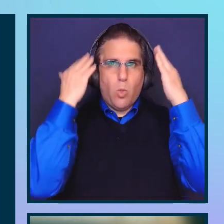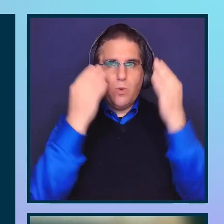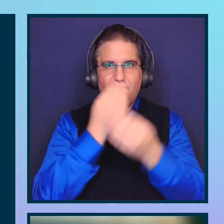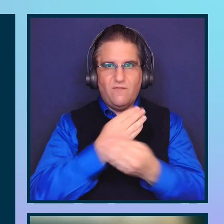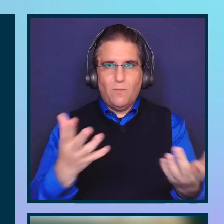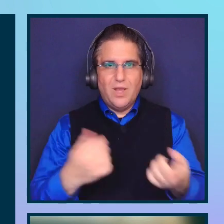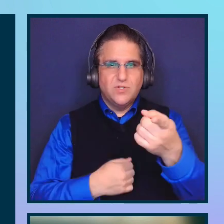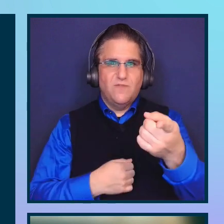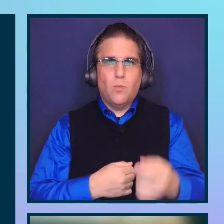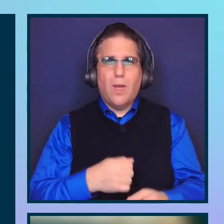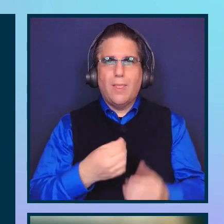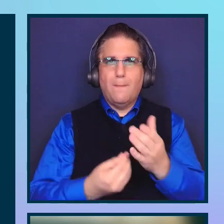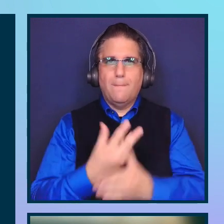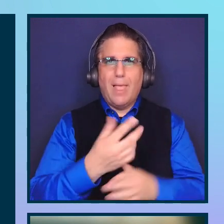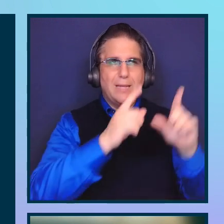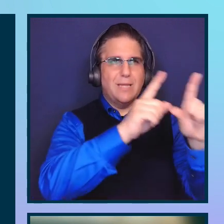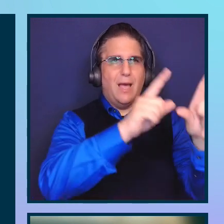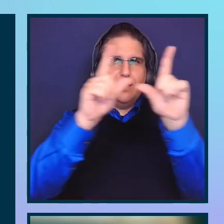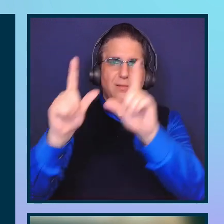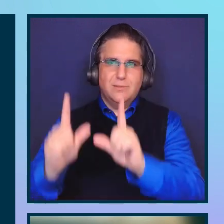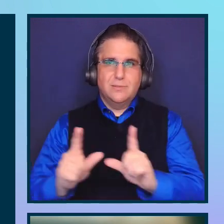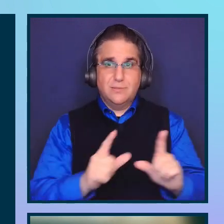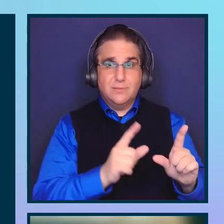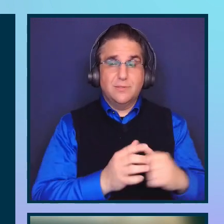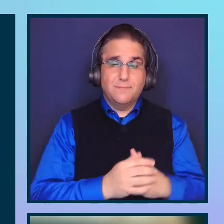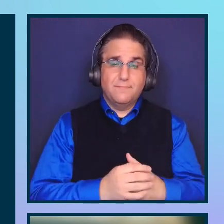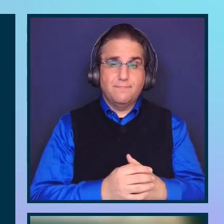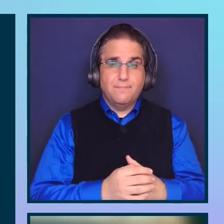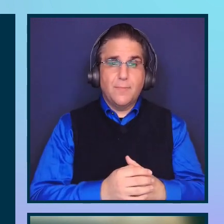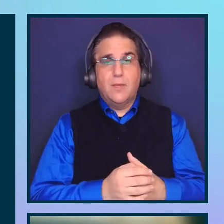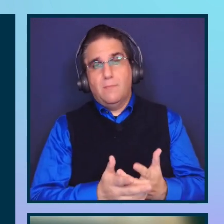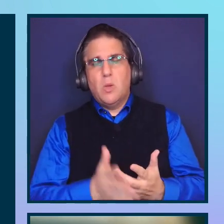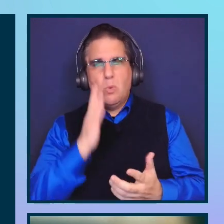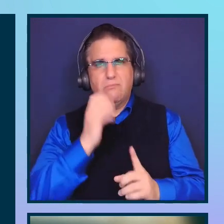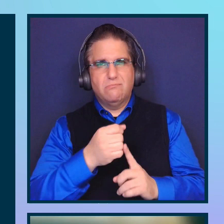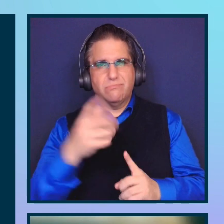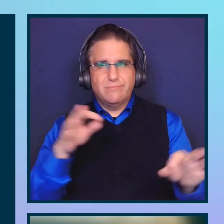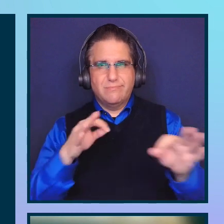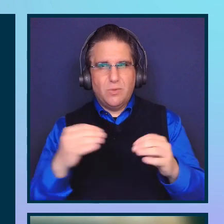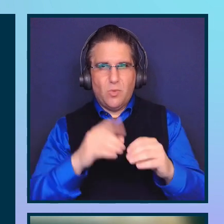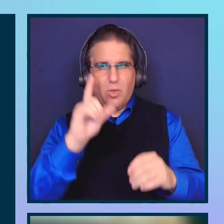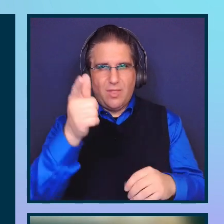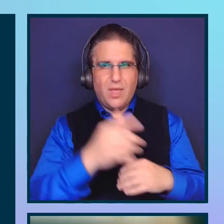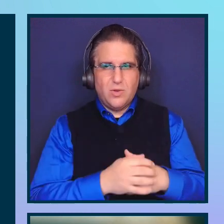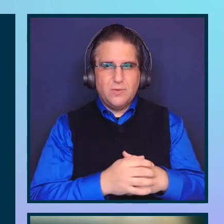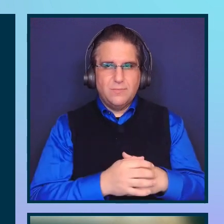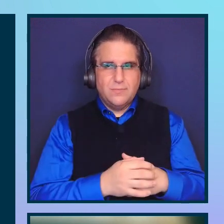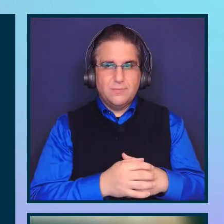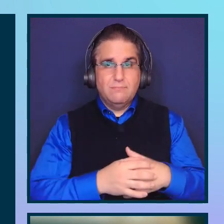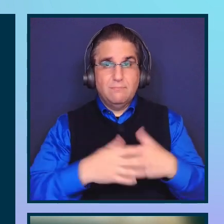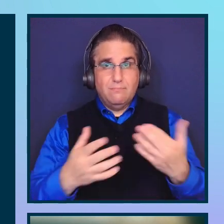plant tiles, but we'll go into that later. But as you can see, as I said earlier, it